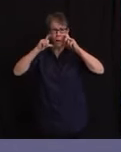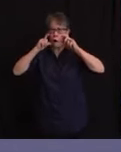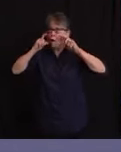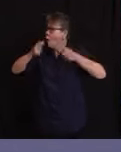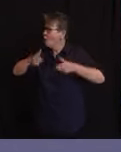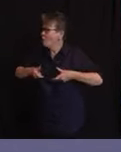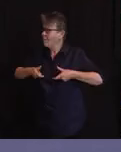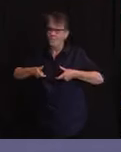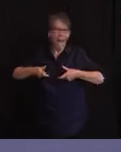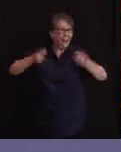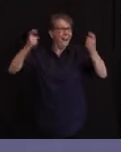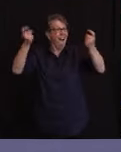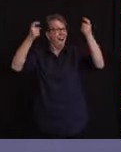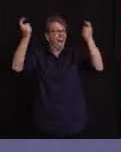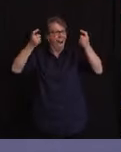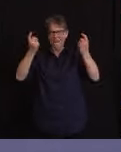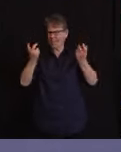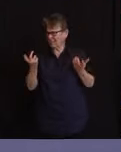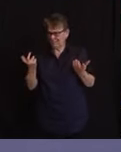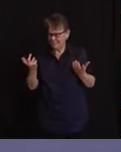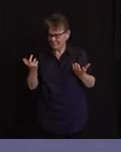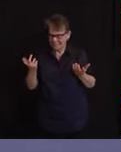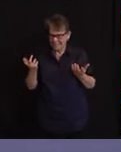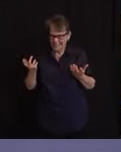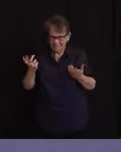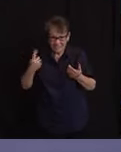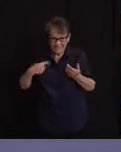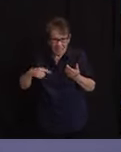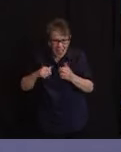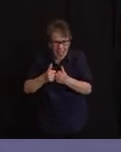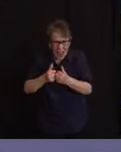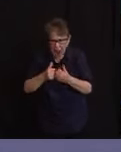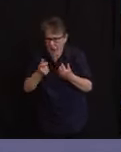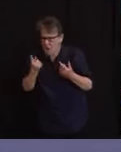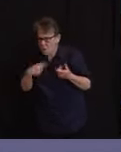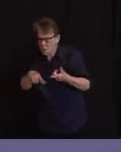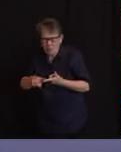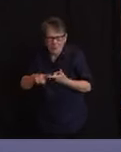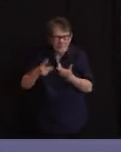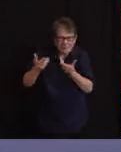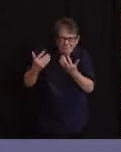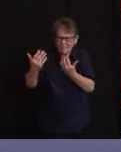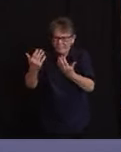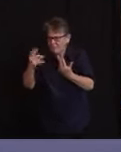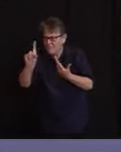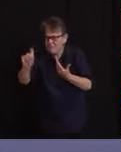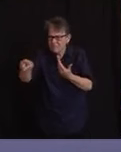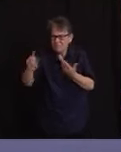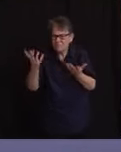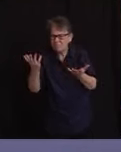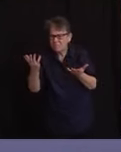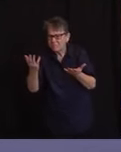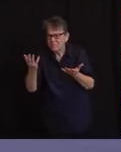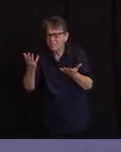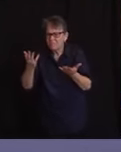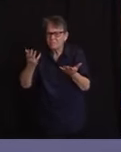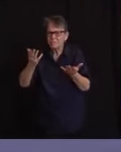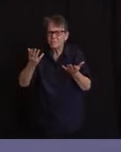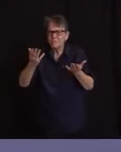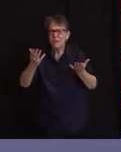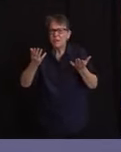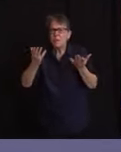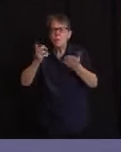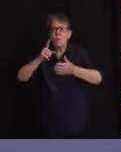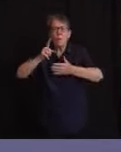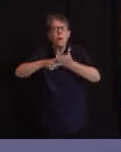reentry is going to be? And what do people need to understand and accept? Another question for you, Governor. State revenues for March